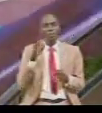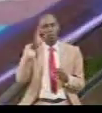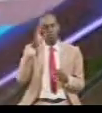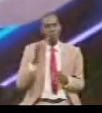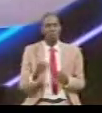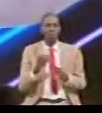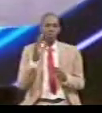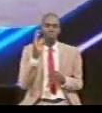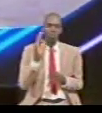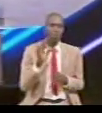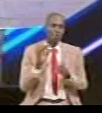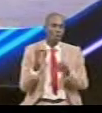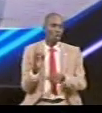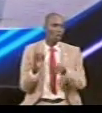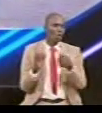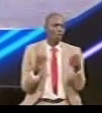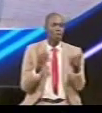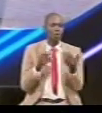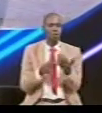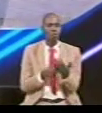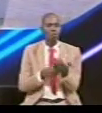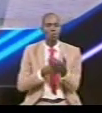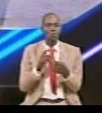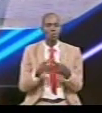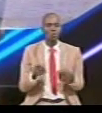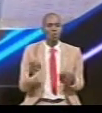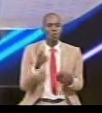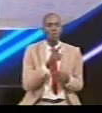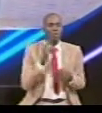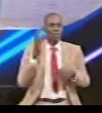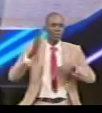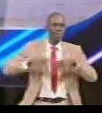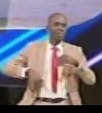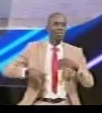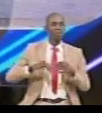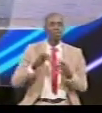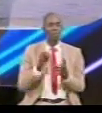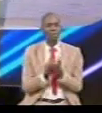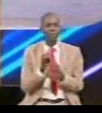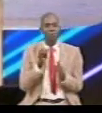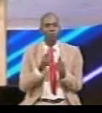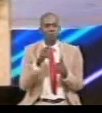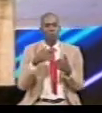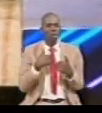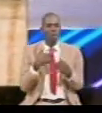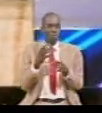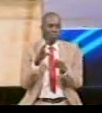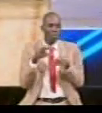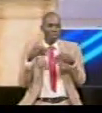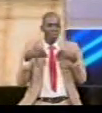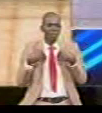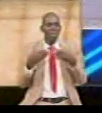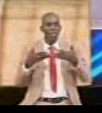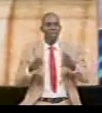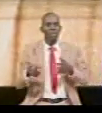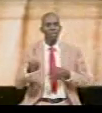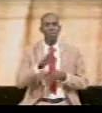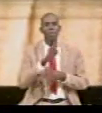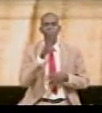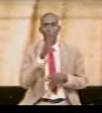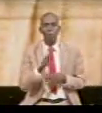other gospel unto you than that which ye have received, let him